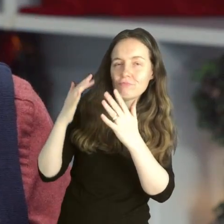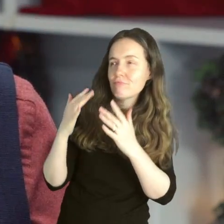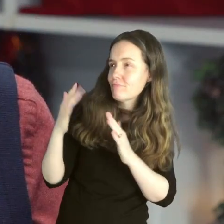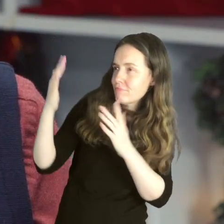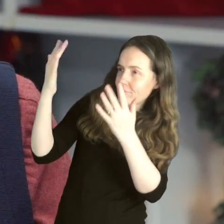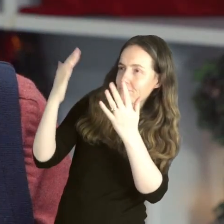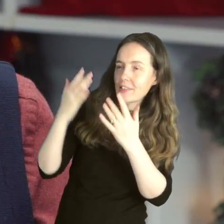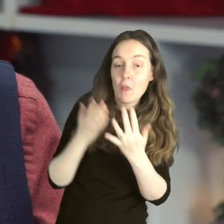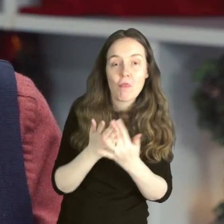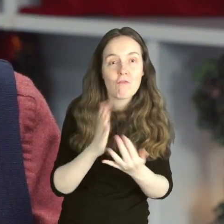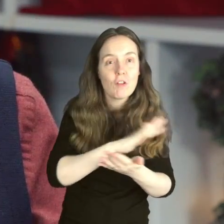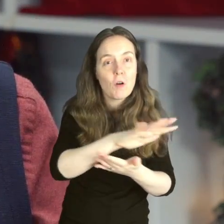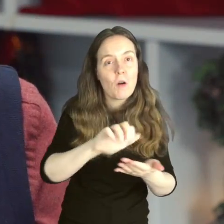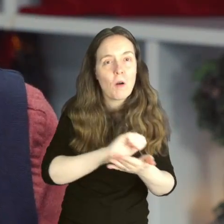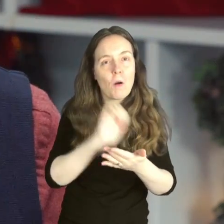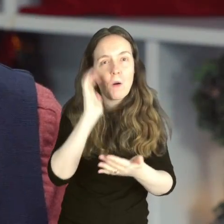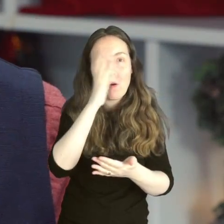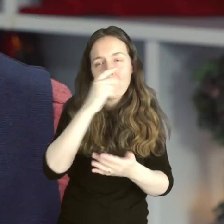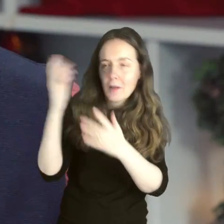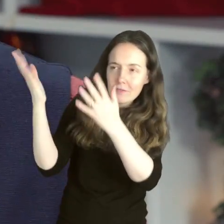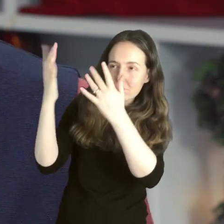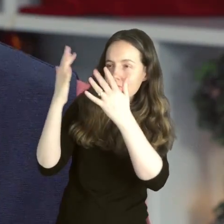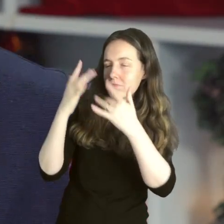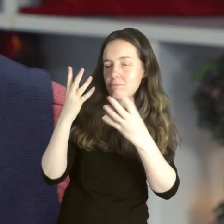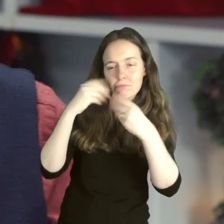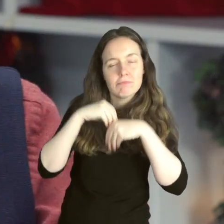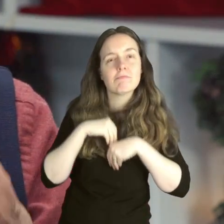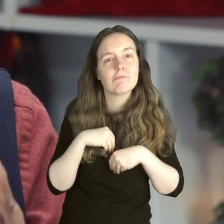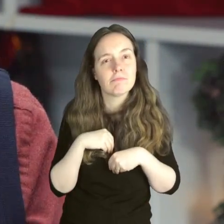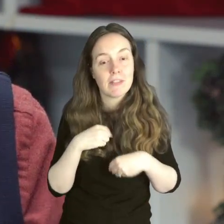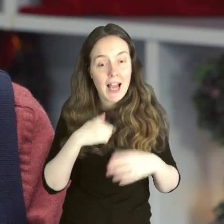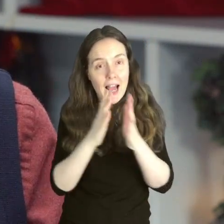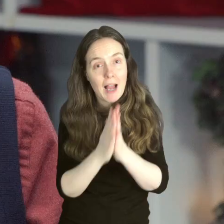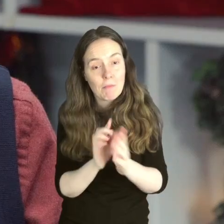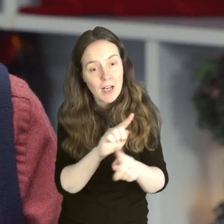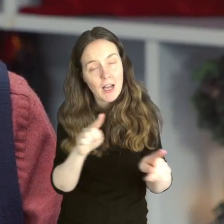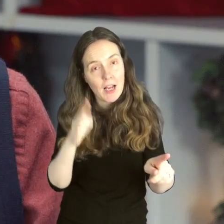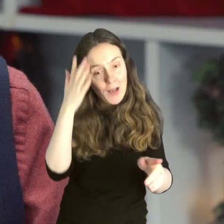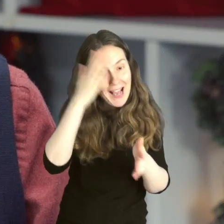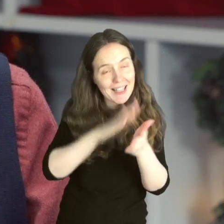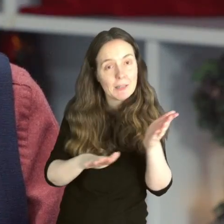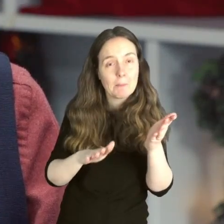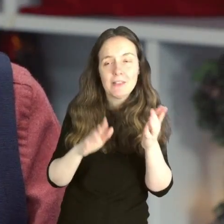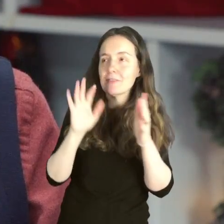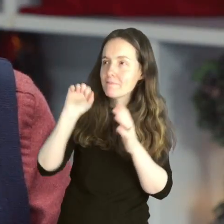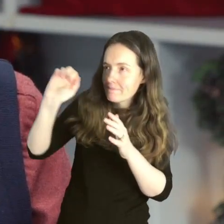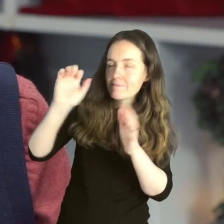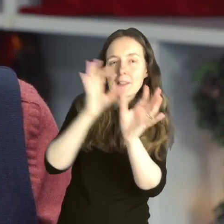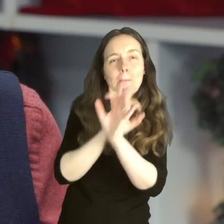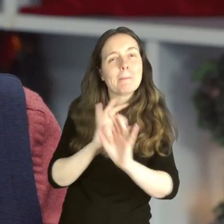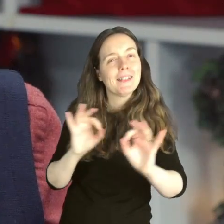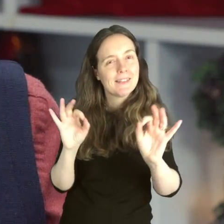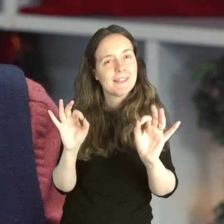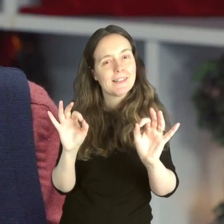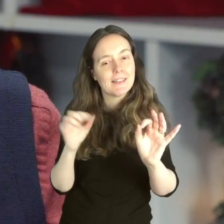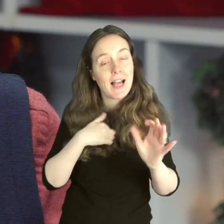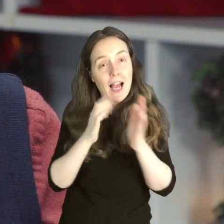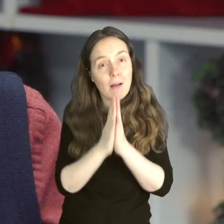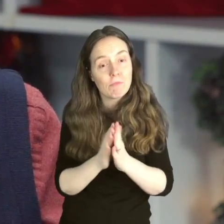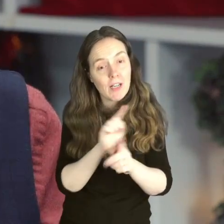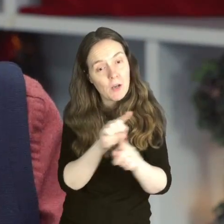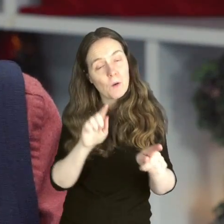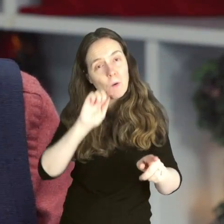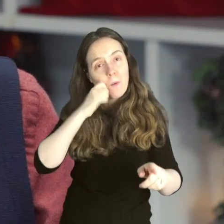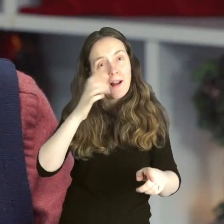Holy Spirit. I pray that you will experience his peace. I pray that you will experience